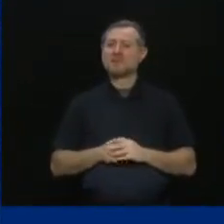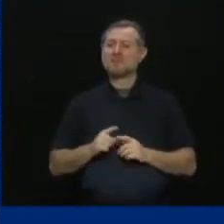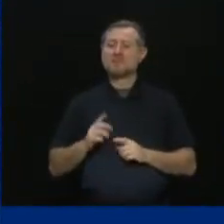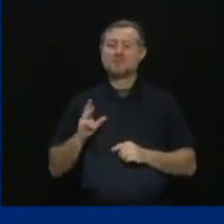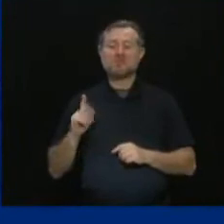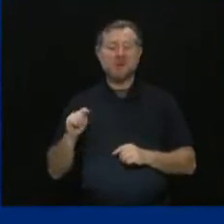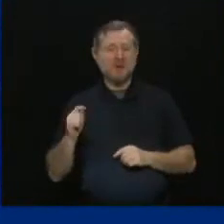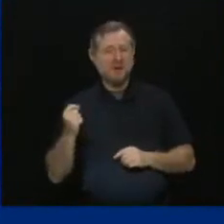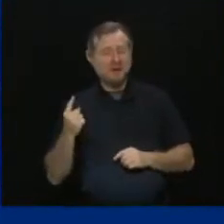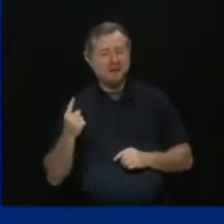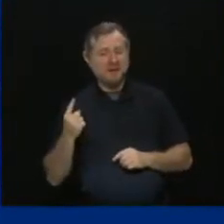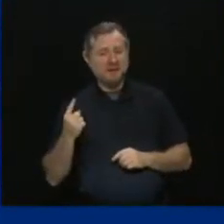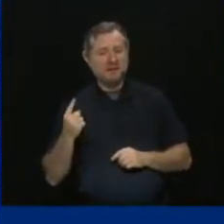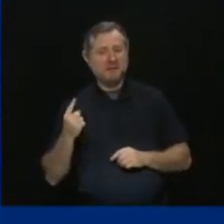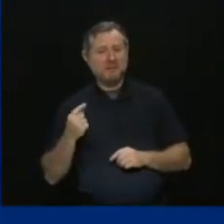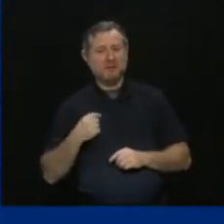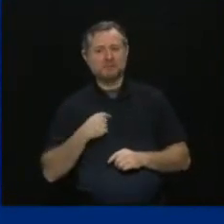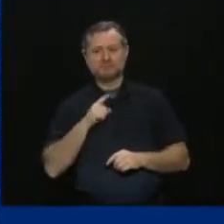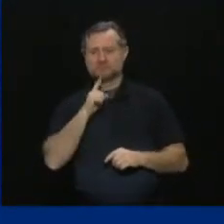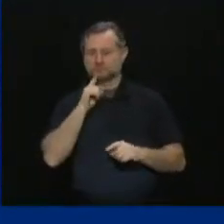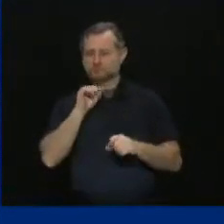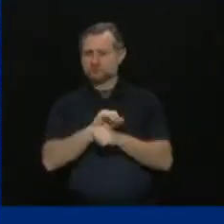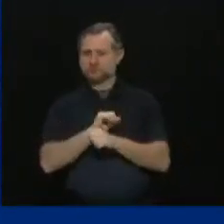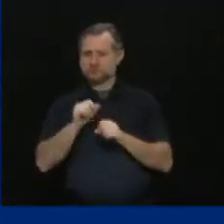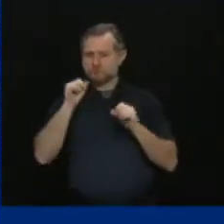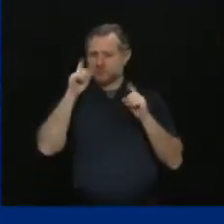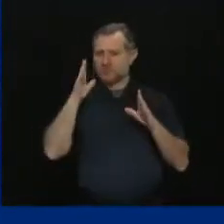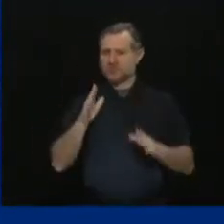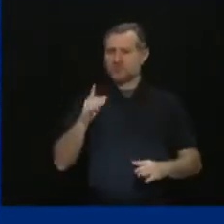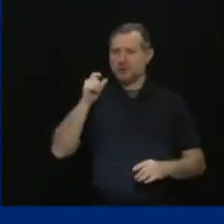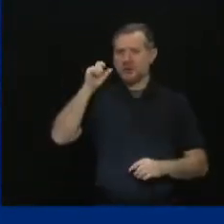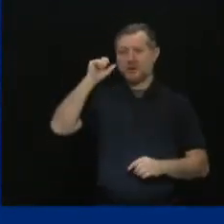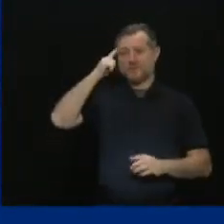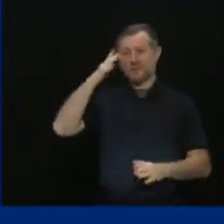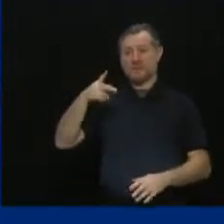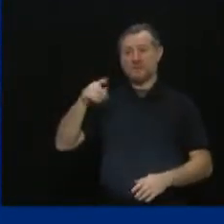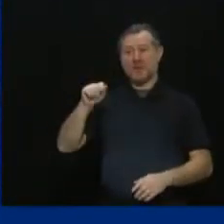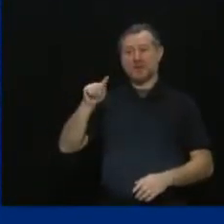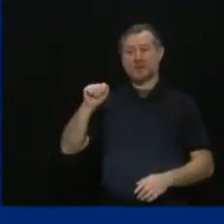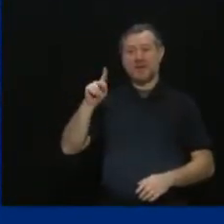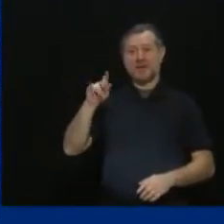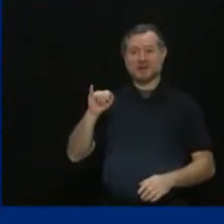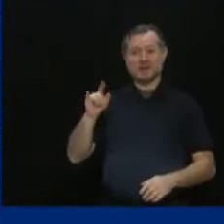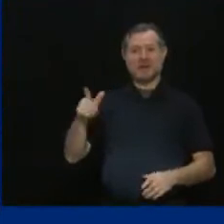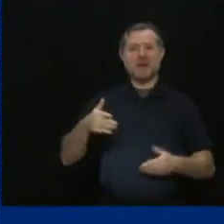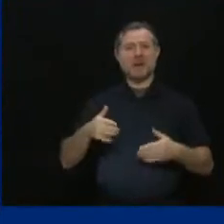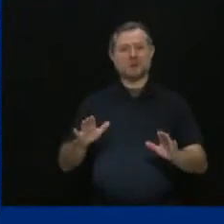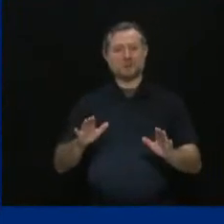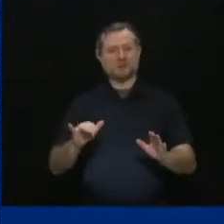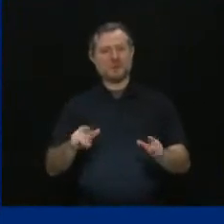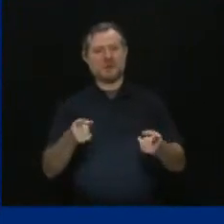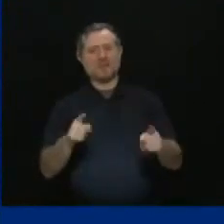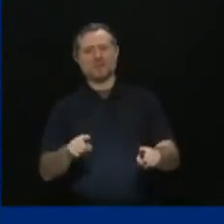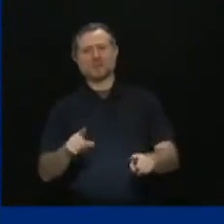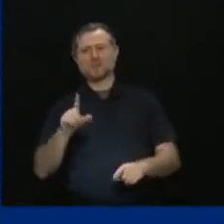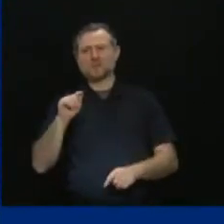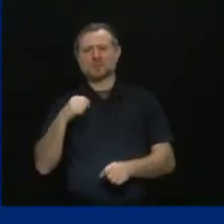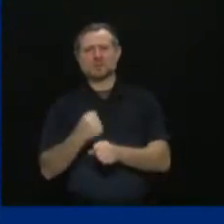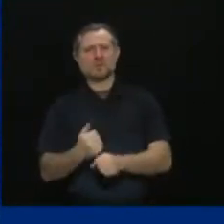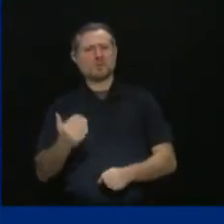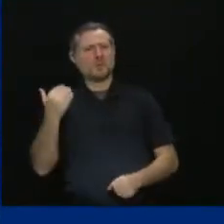surprised the dickens out of me that Governor Pataki made it happen, ultimately. But that was 20 years ago.